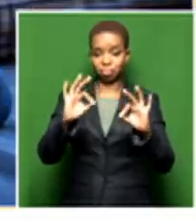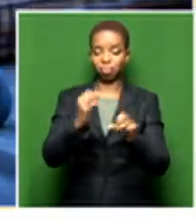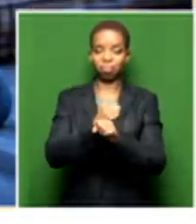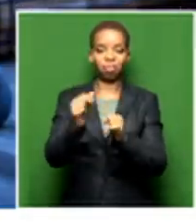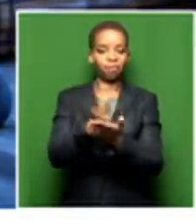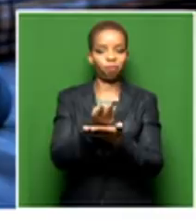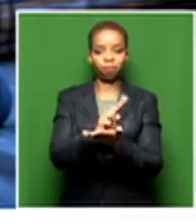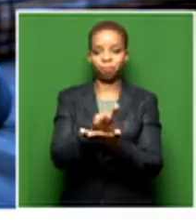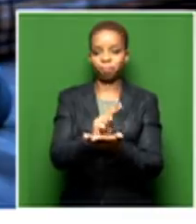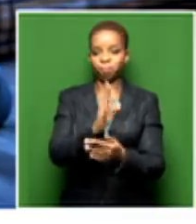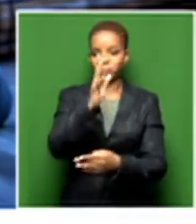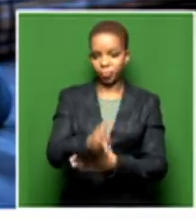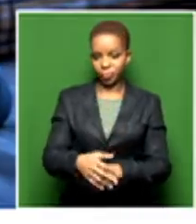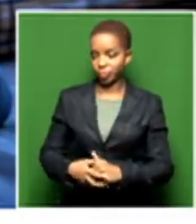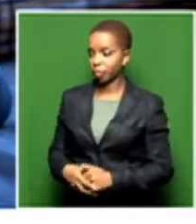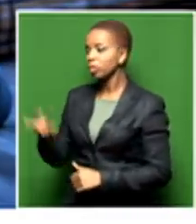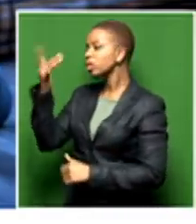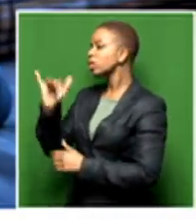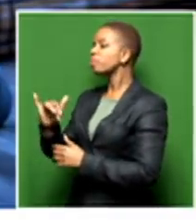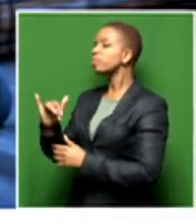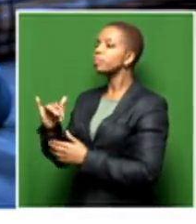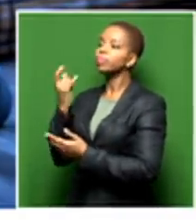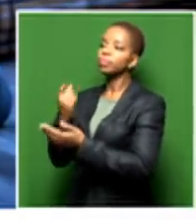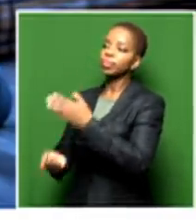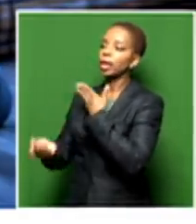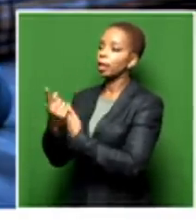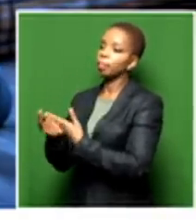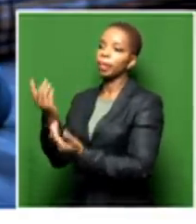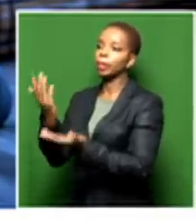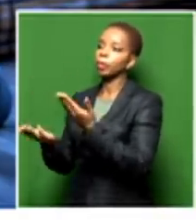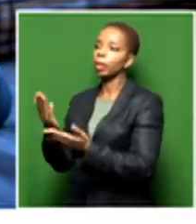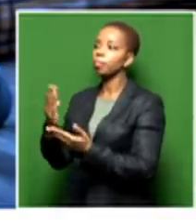So when would you advise someone to see a doctor? When is it a